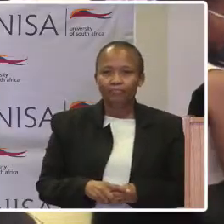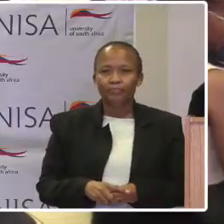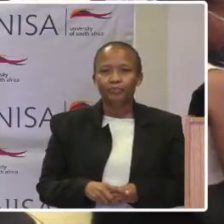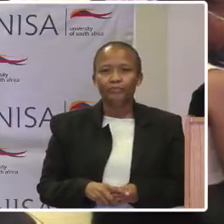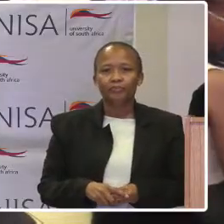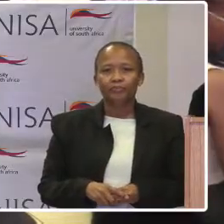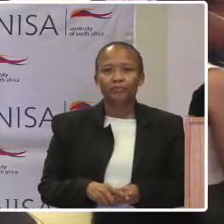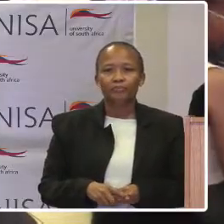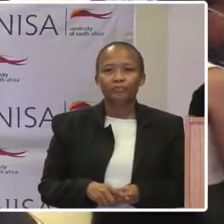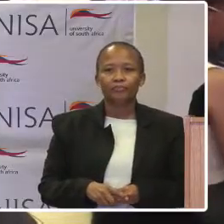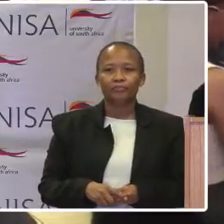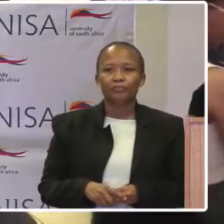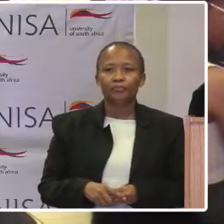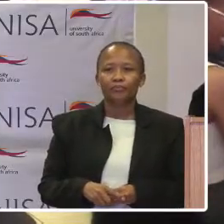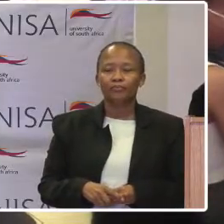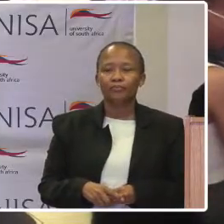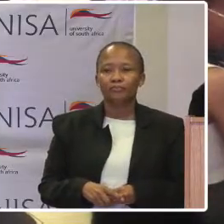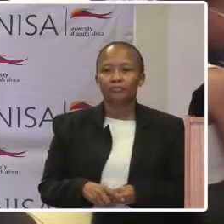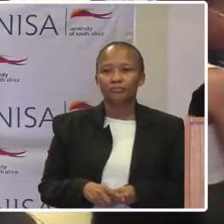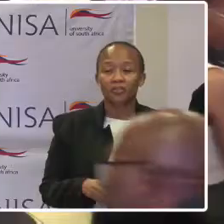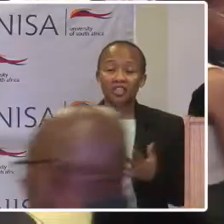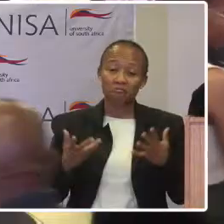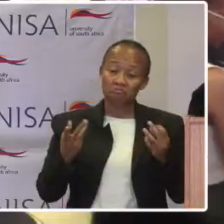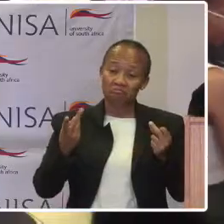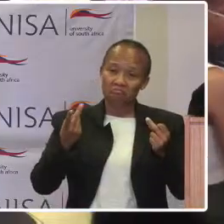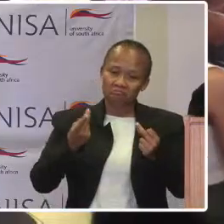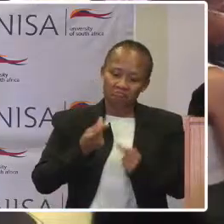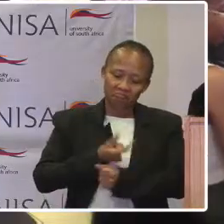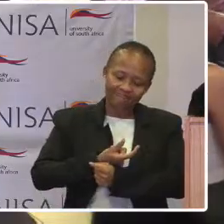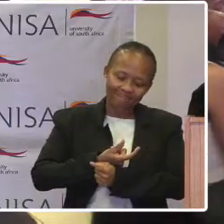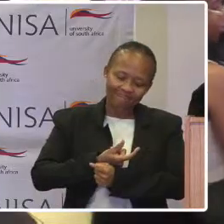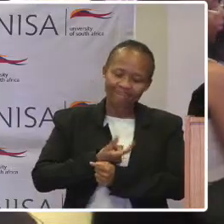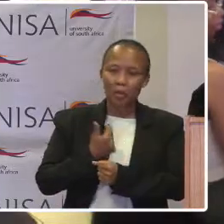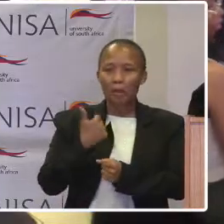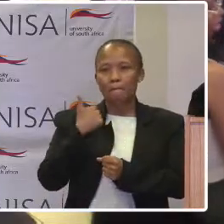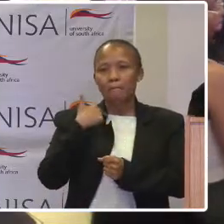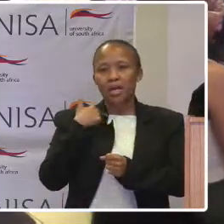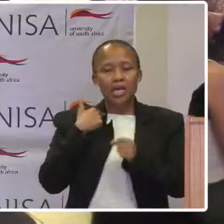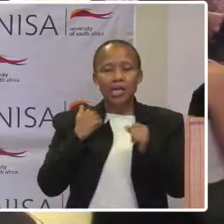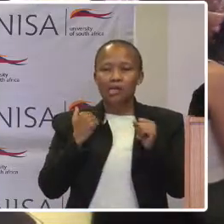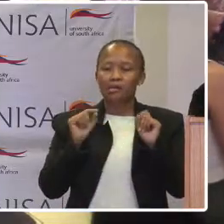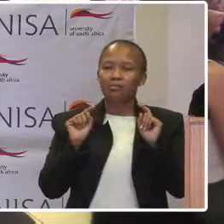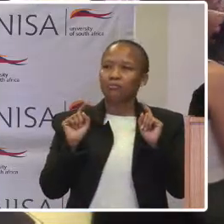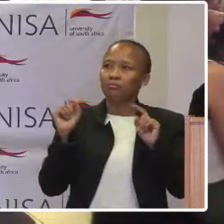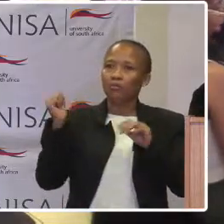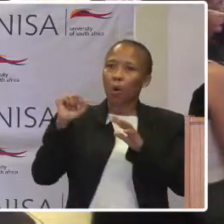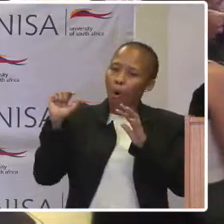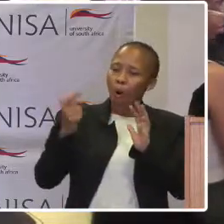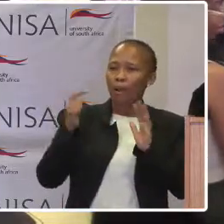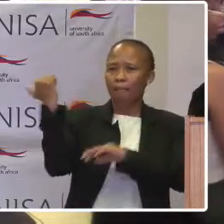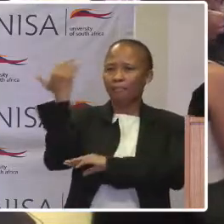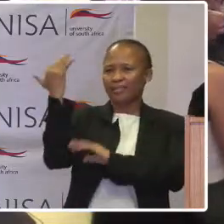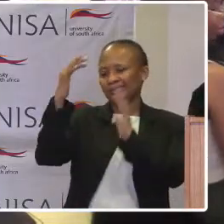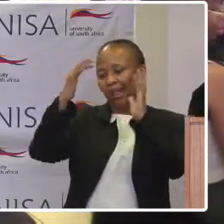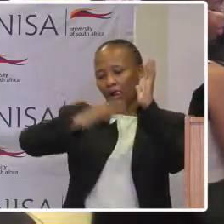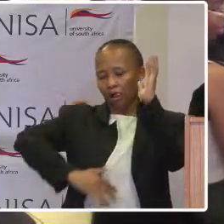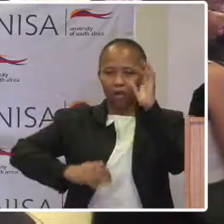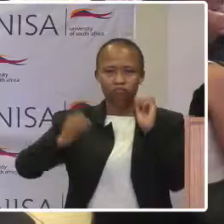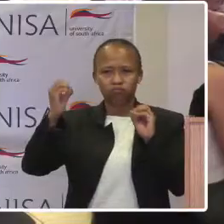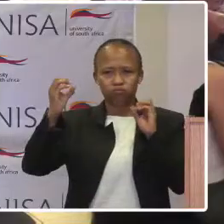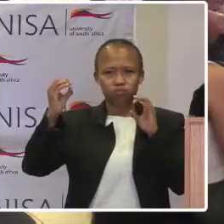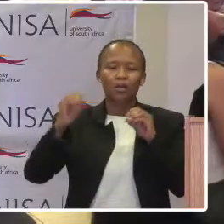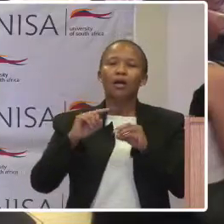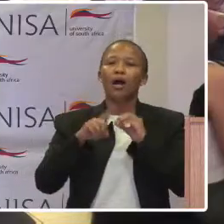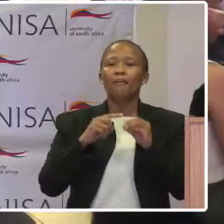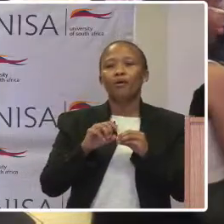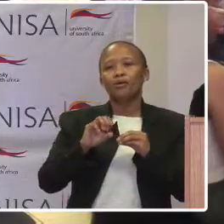It's just unfortunate that I couldn't be able to present the whole presentation about SANSA. In fact, I